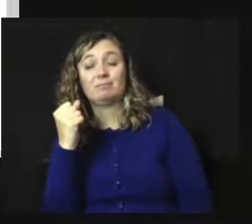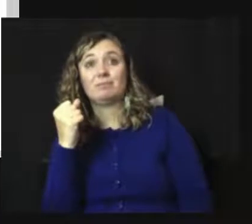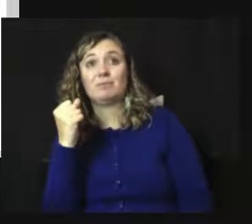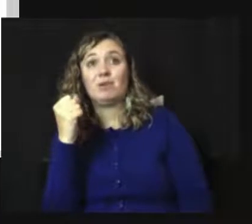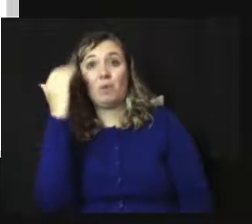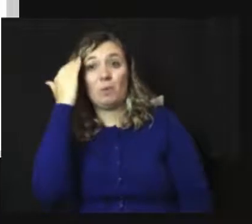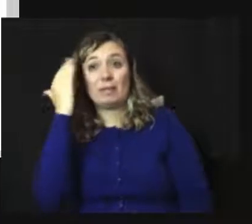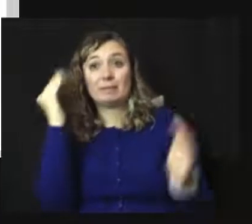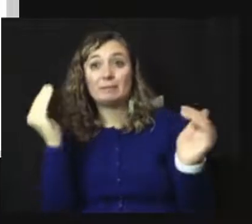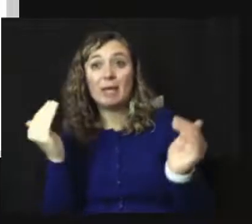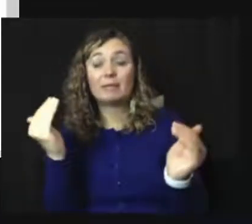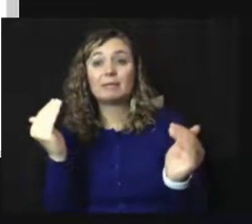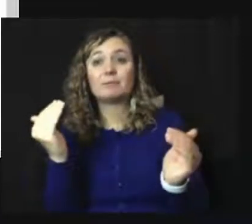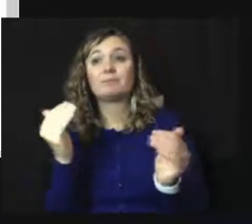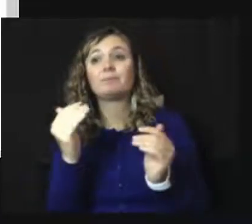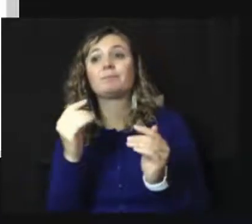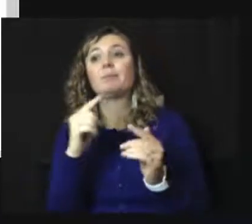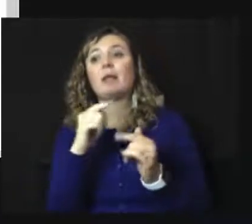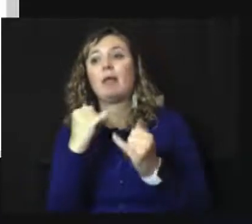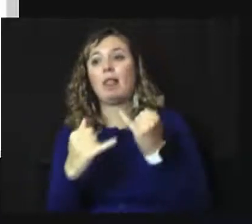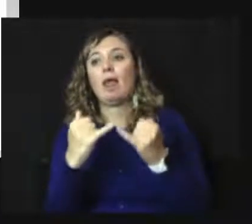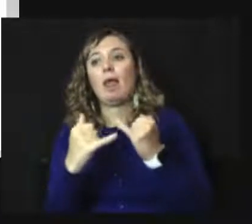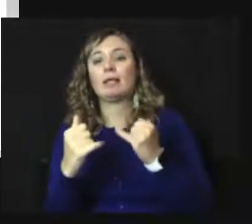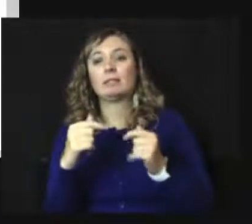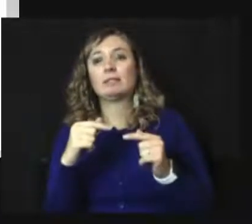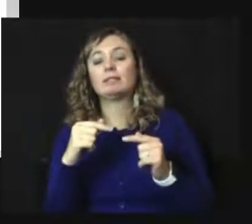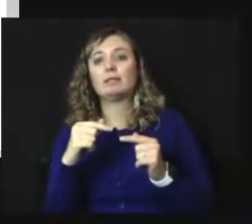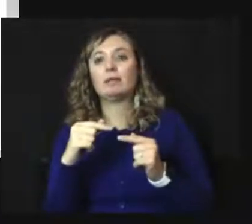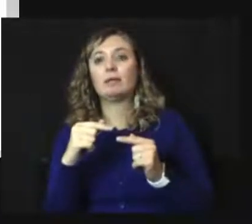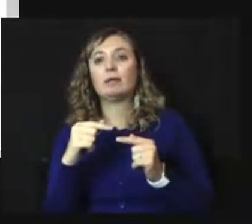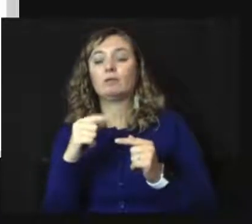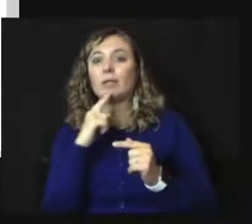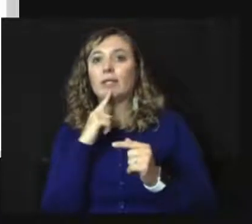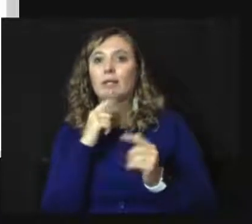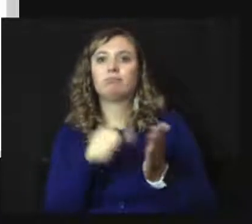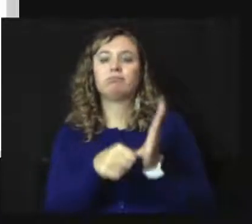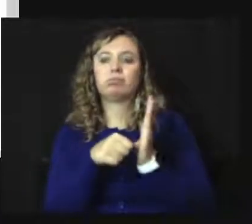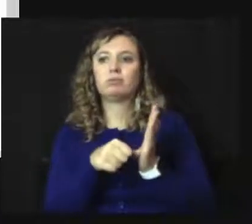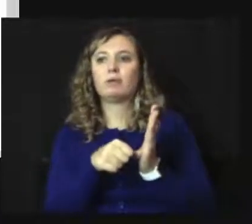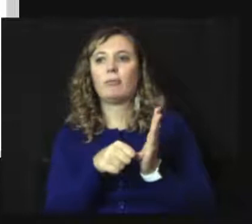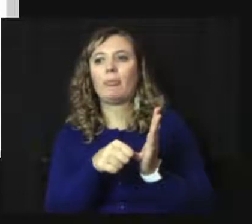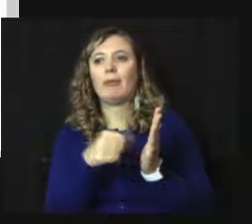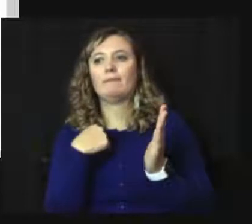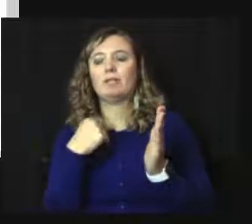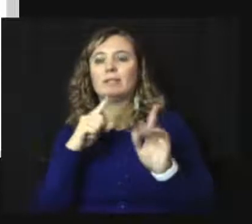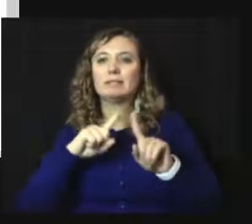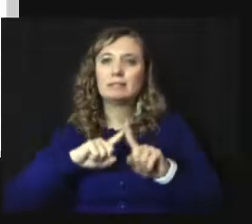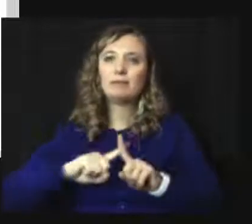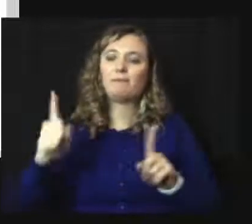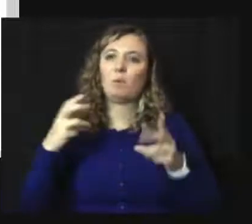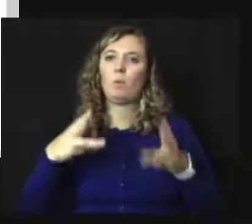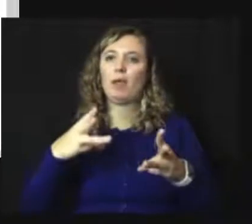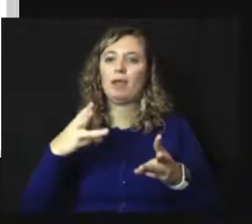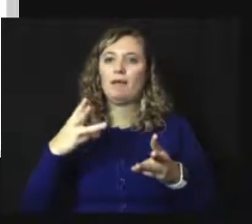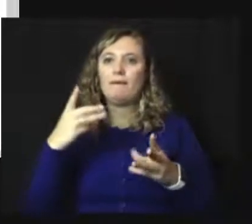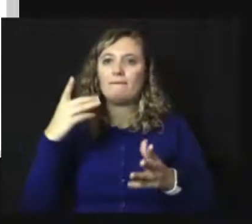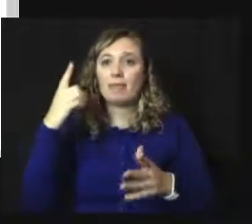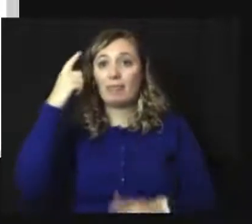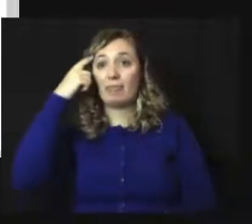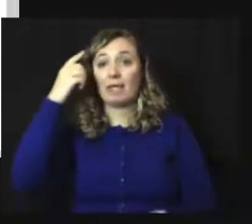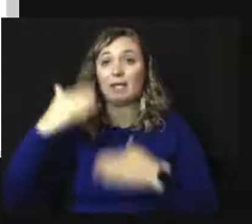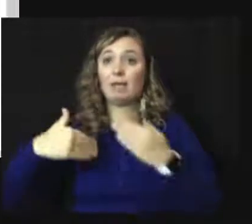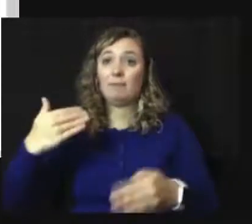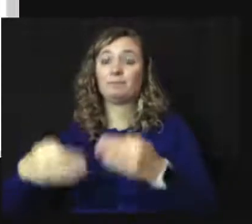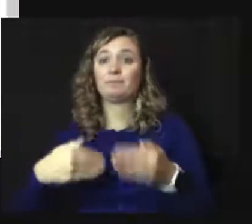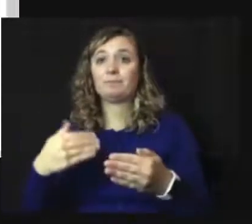that also really sticks out is characters that have a markedly unconventional way of thinking. So something about, and maybe the whole story is